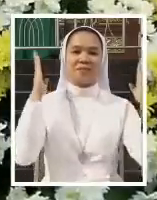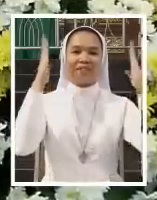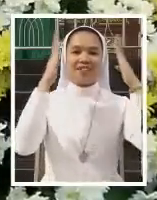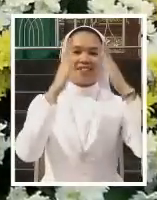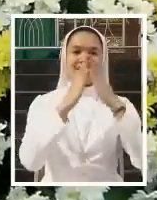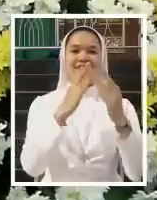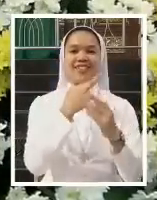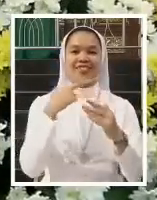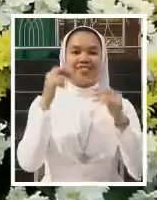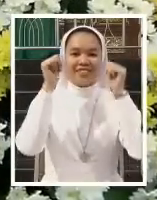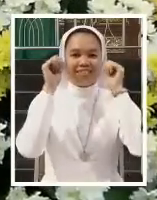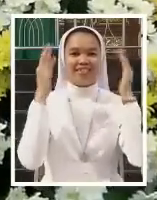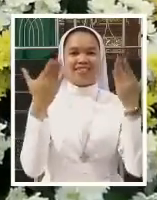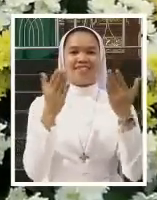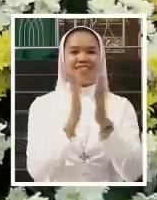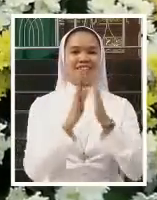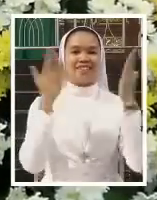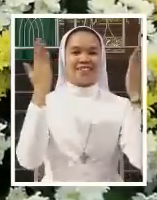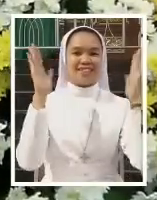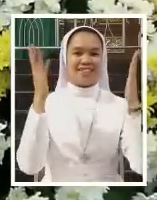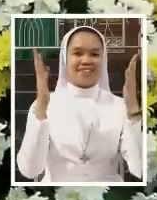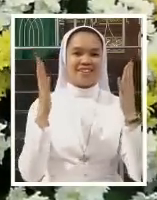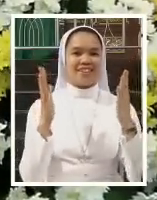of Caceres.